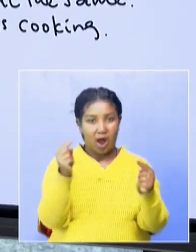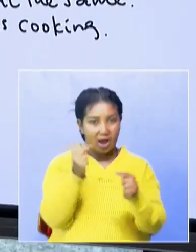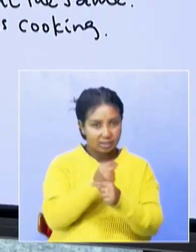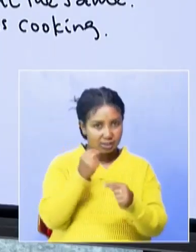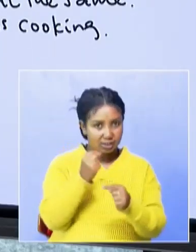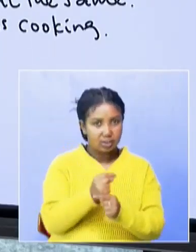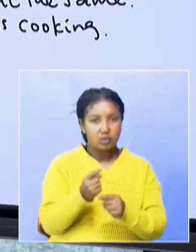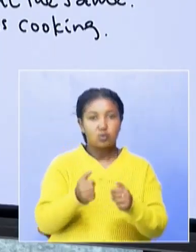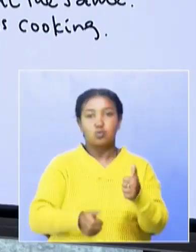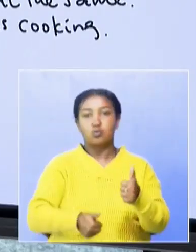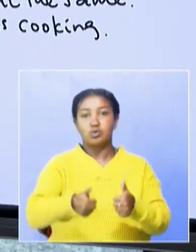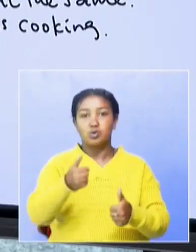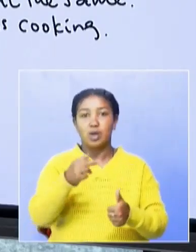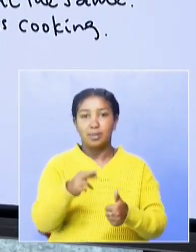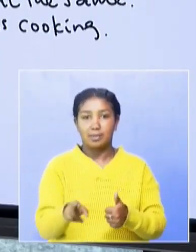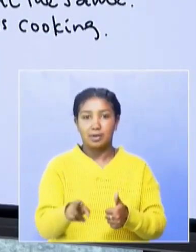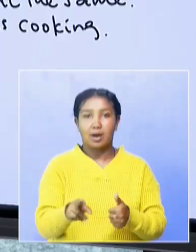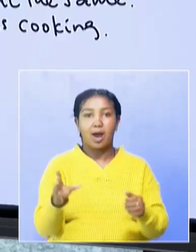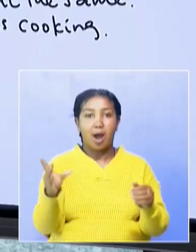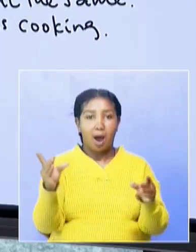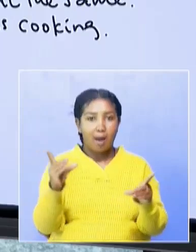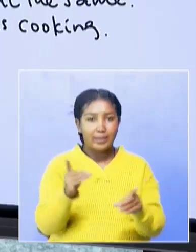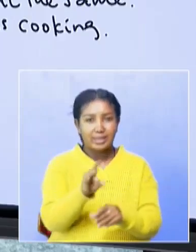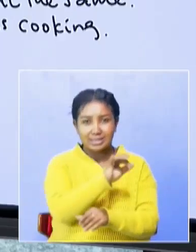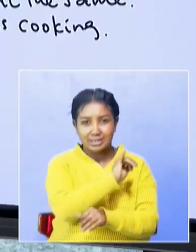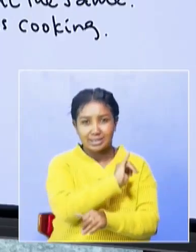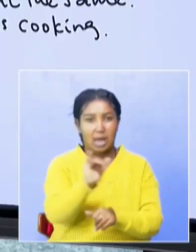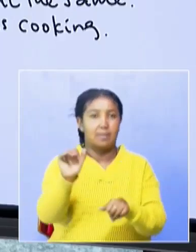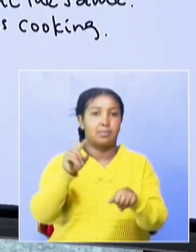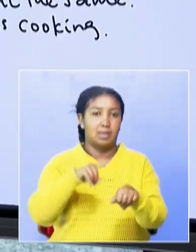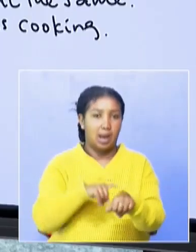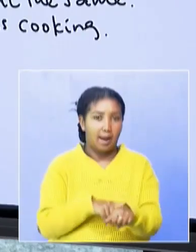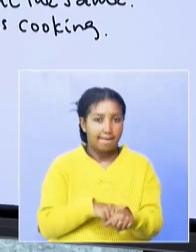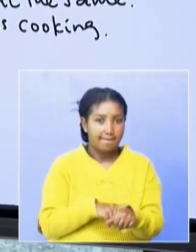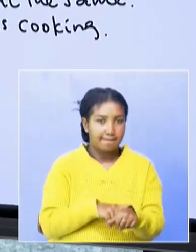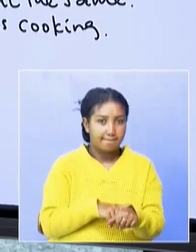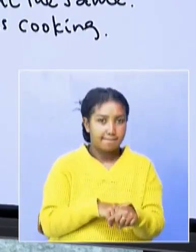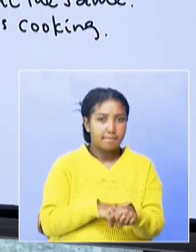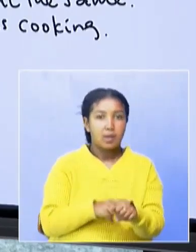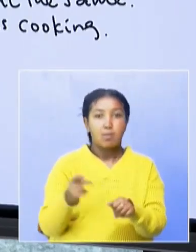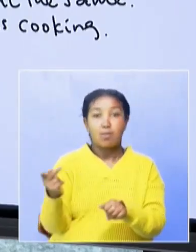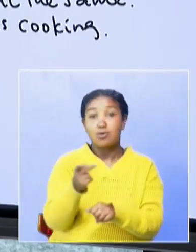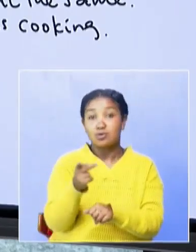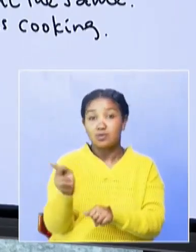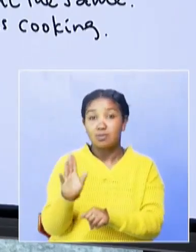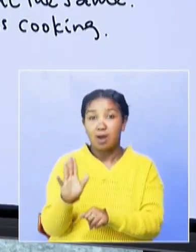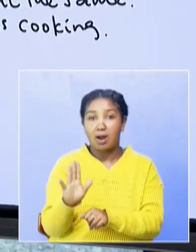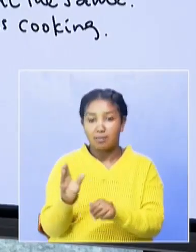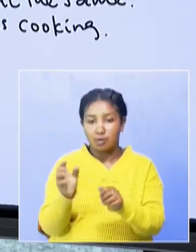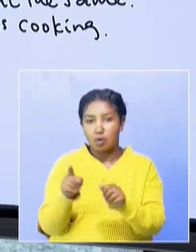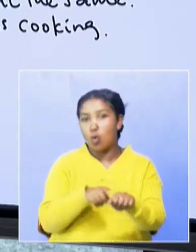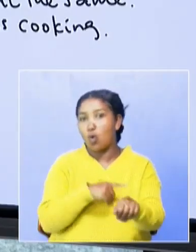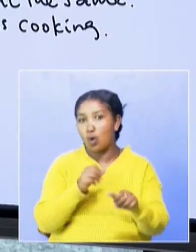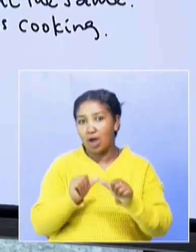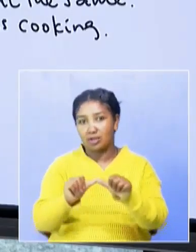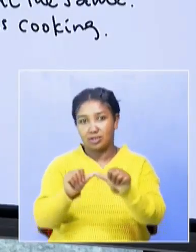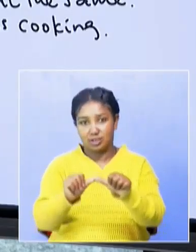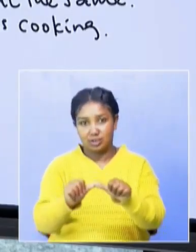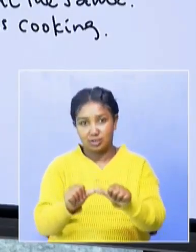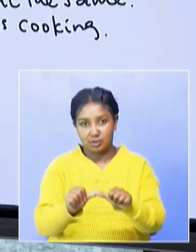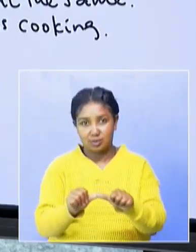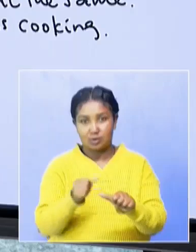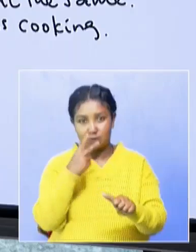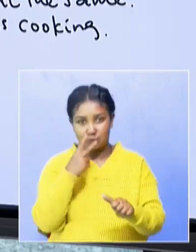actions which were happening at the same time, and both of them are long action.